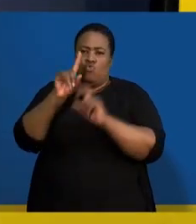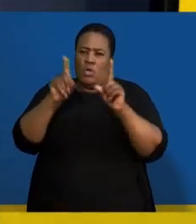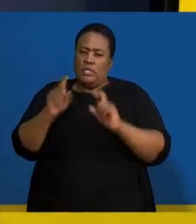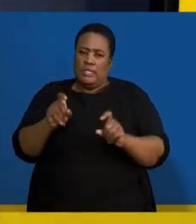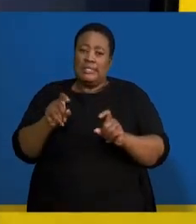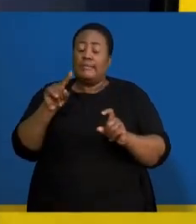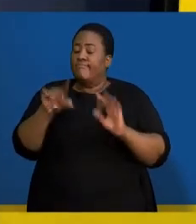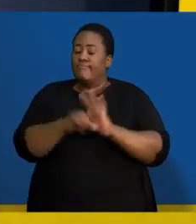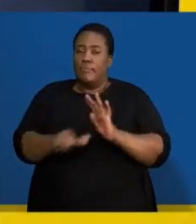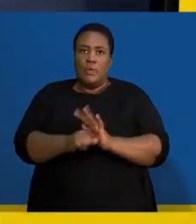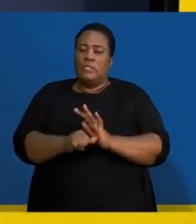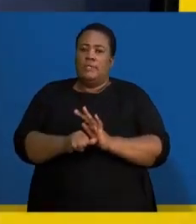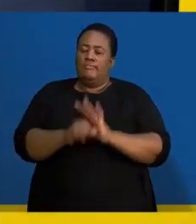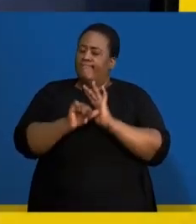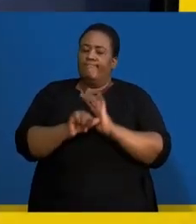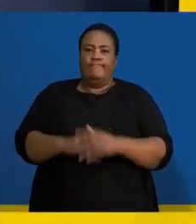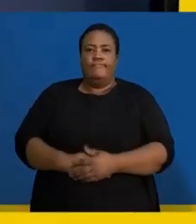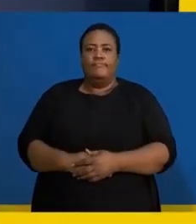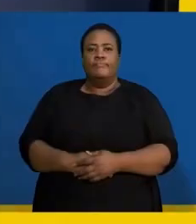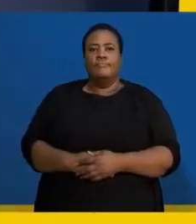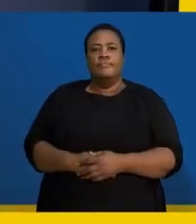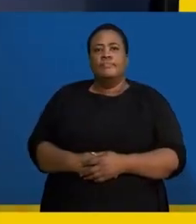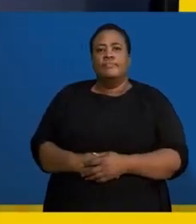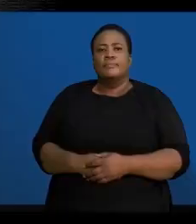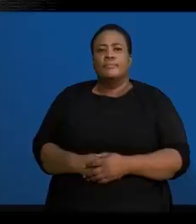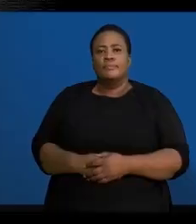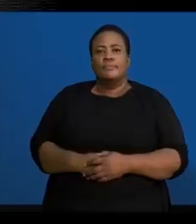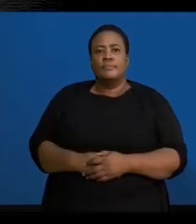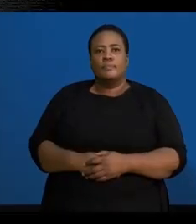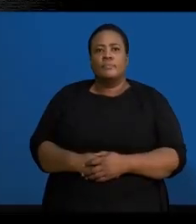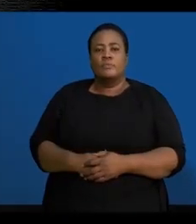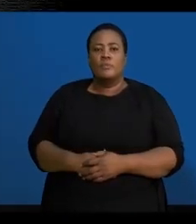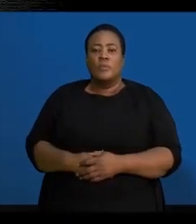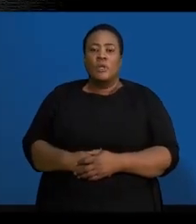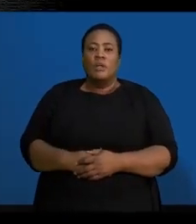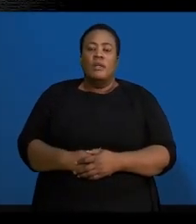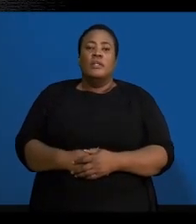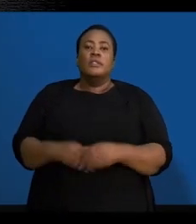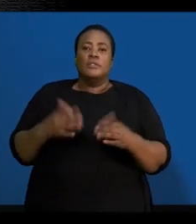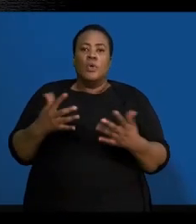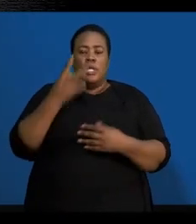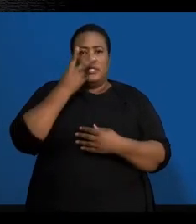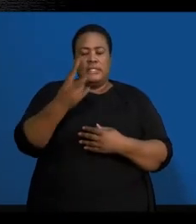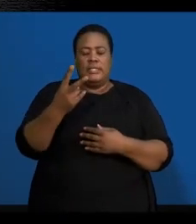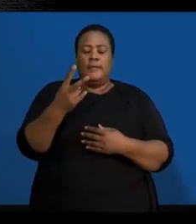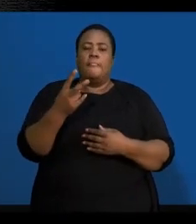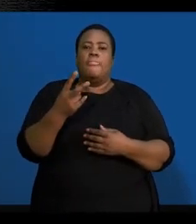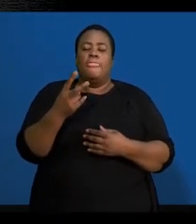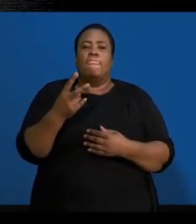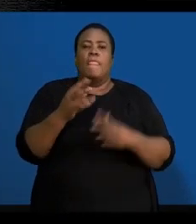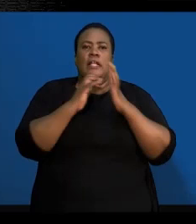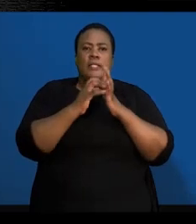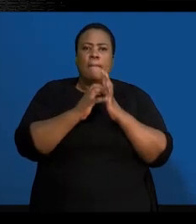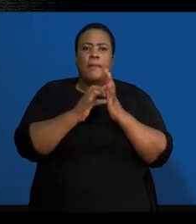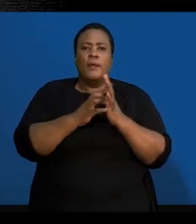Very, very important, guys. So let's look at the example of a text-based source. I'm not